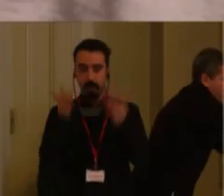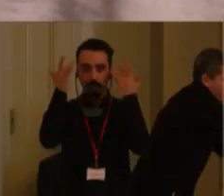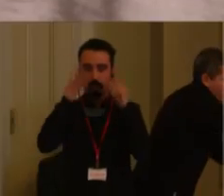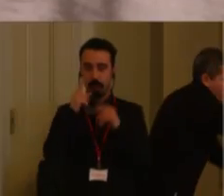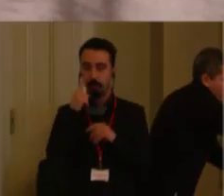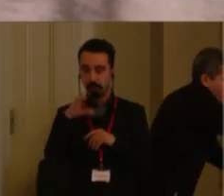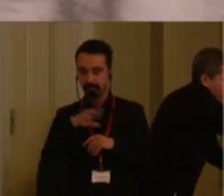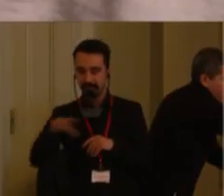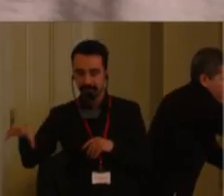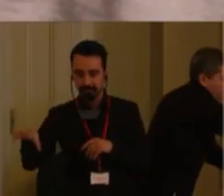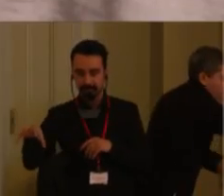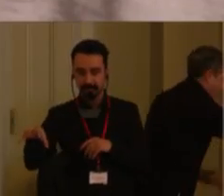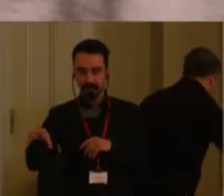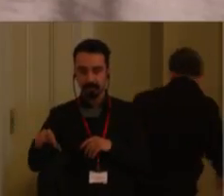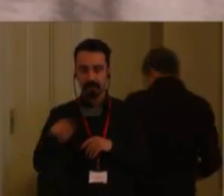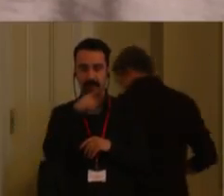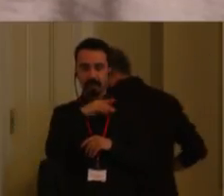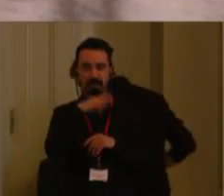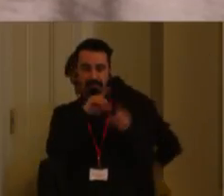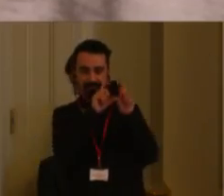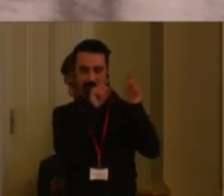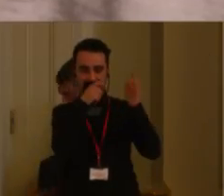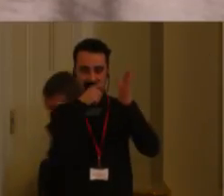Perry and Anish Kapoor, to Turkey.